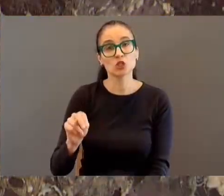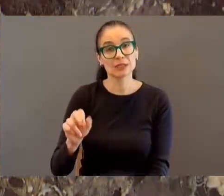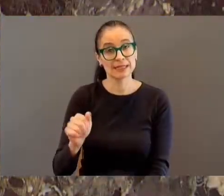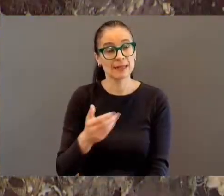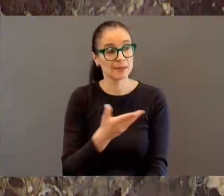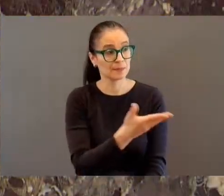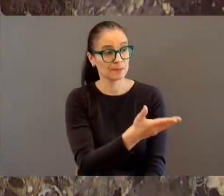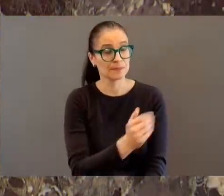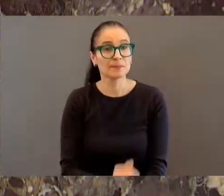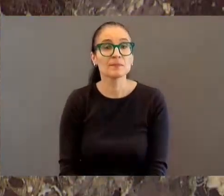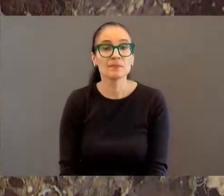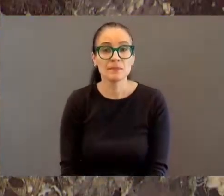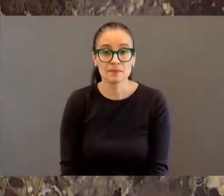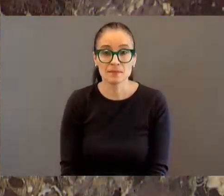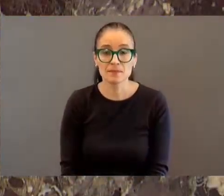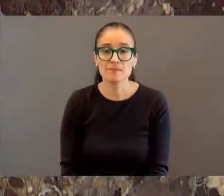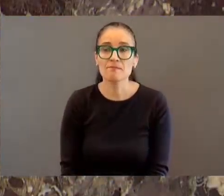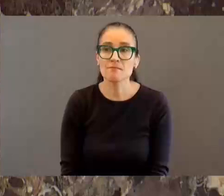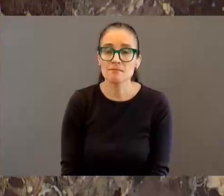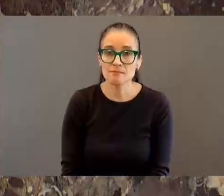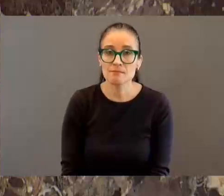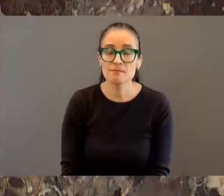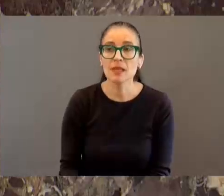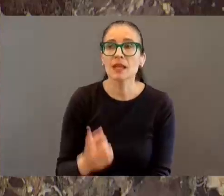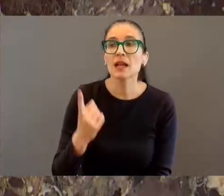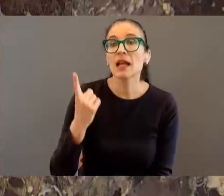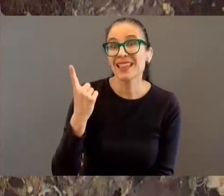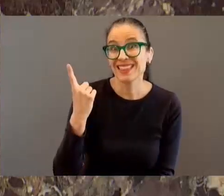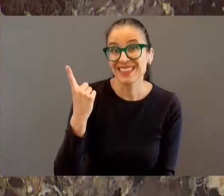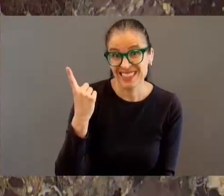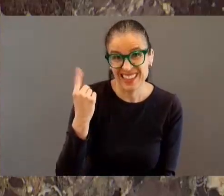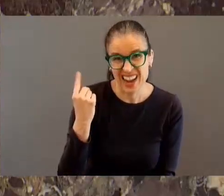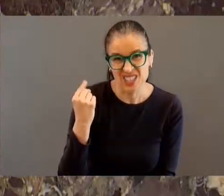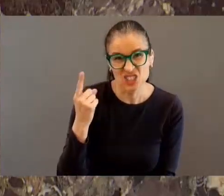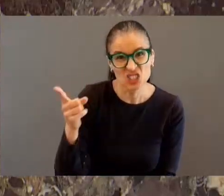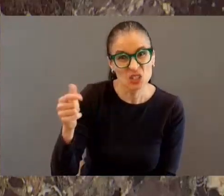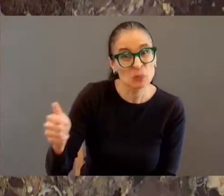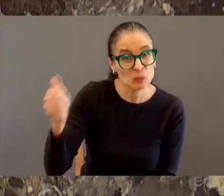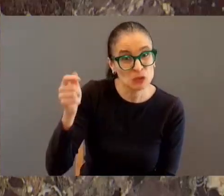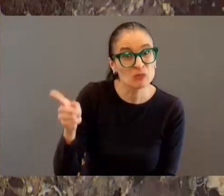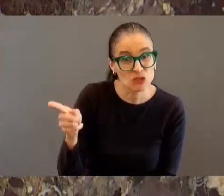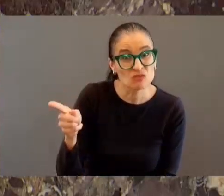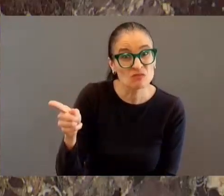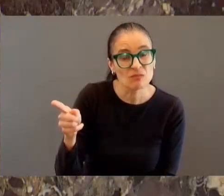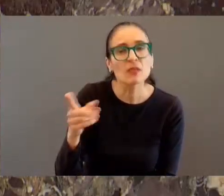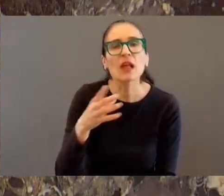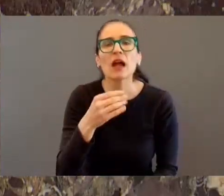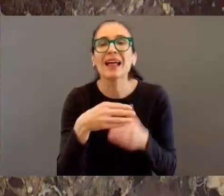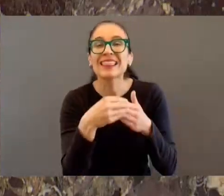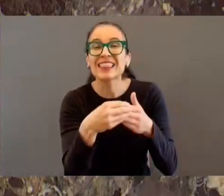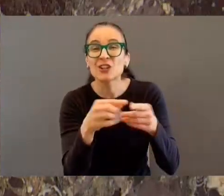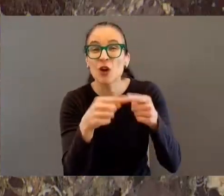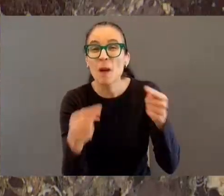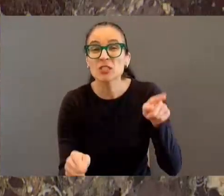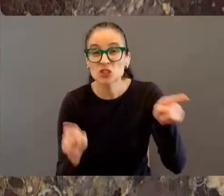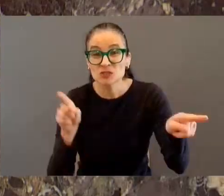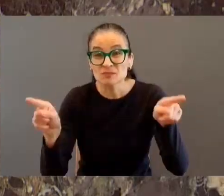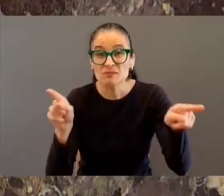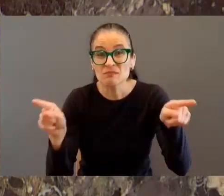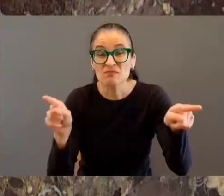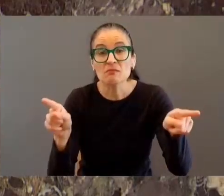Last year, the Premier and the Leader of the Opposition each promised to investigate the